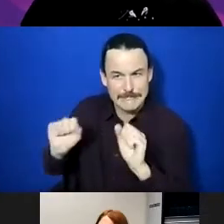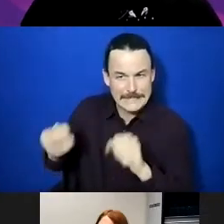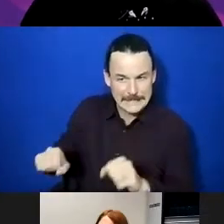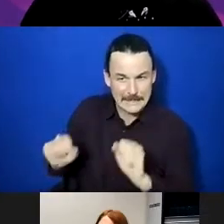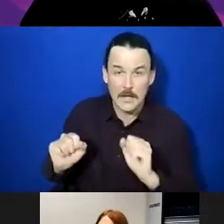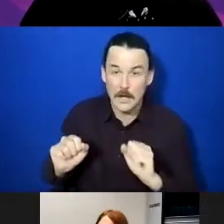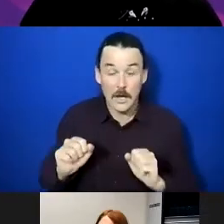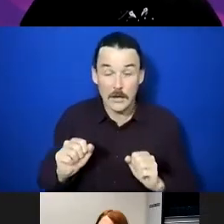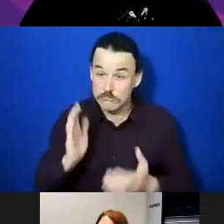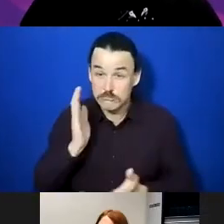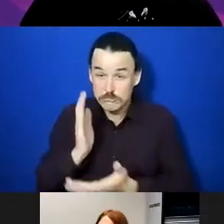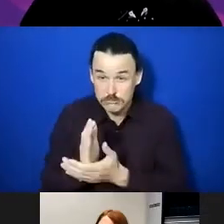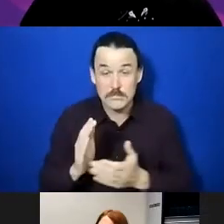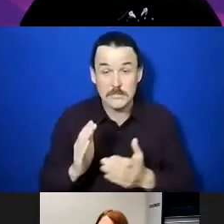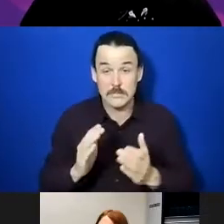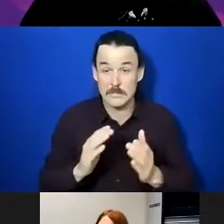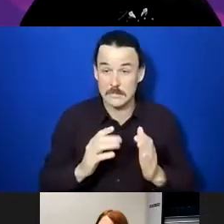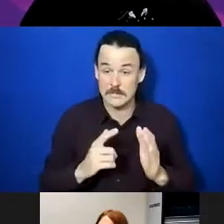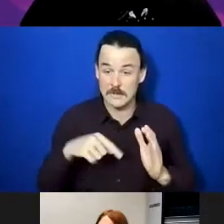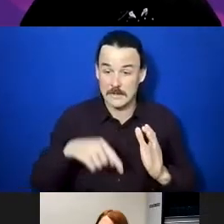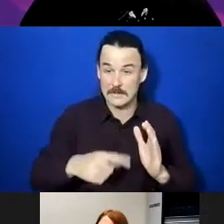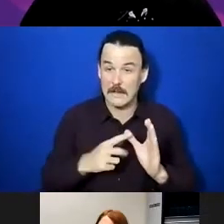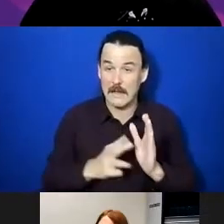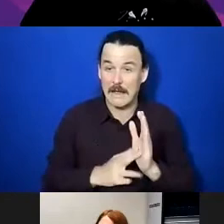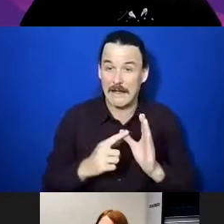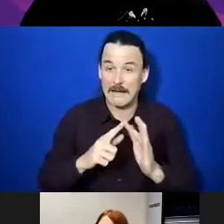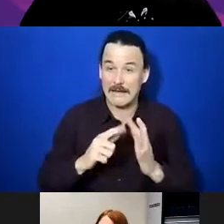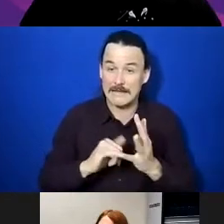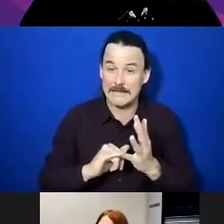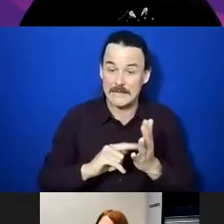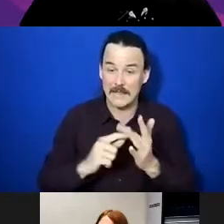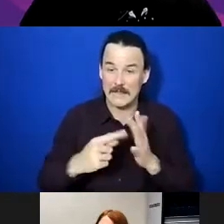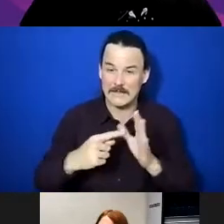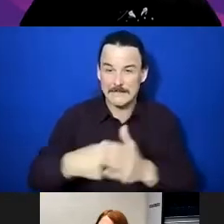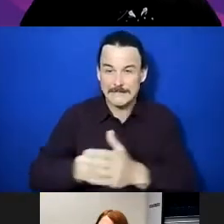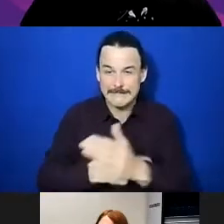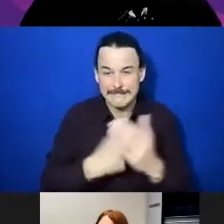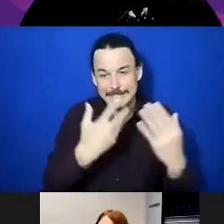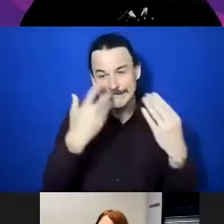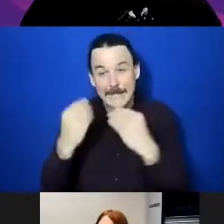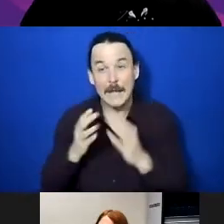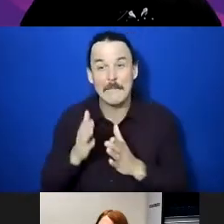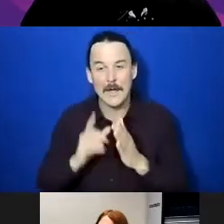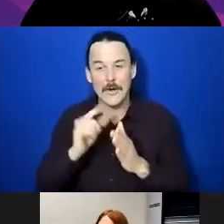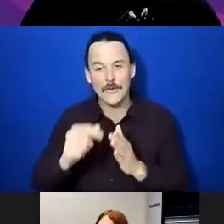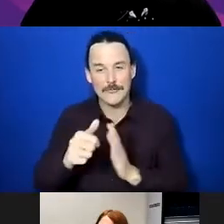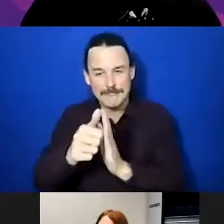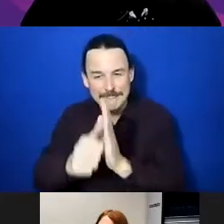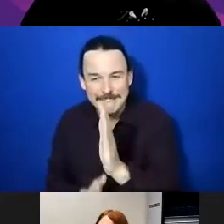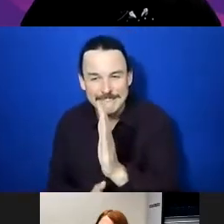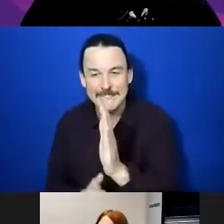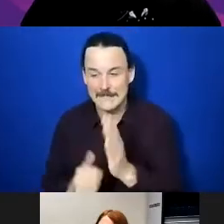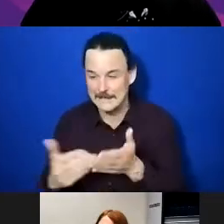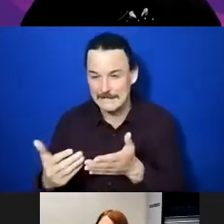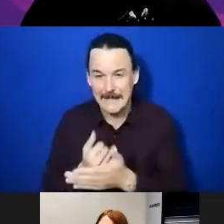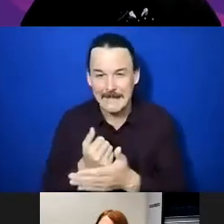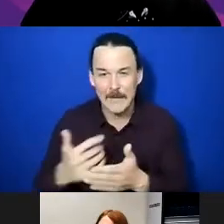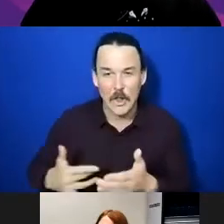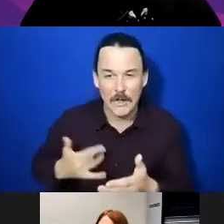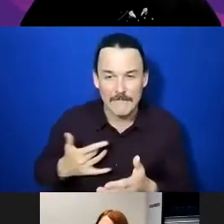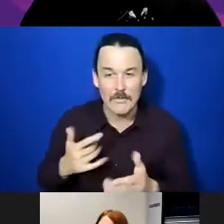allowed for the development of invasive life-saving surgeries and introduced the possibility of a painless